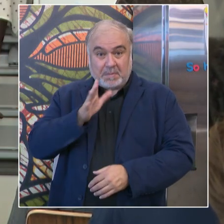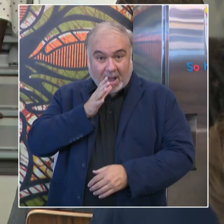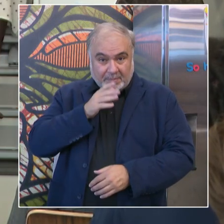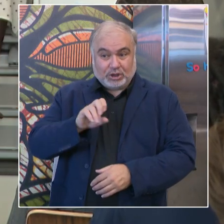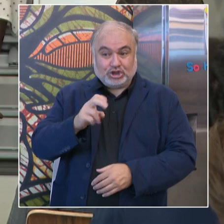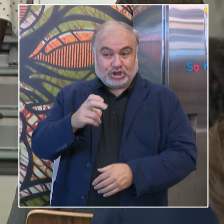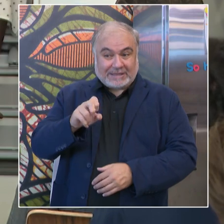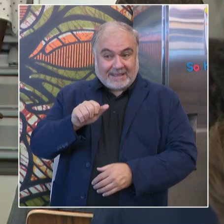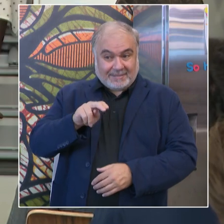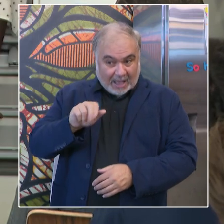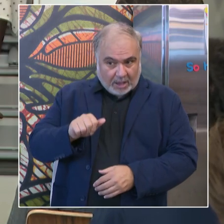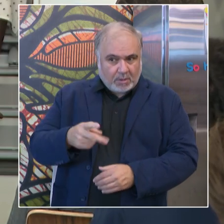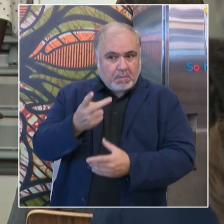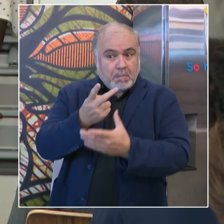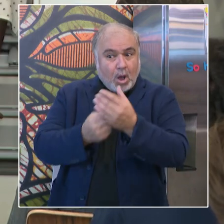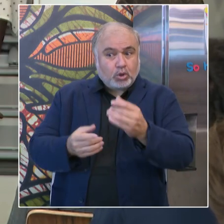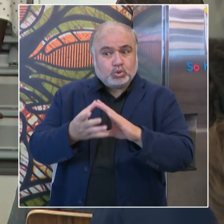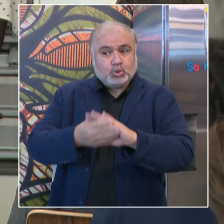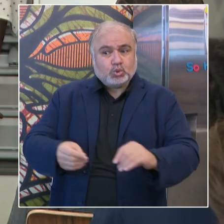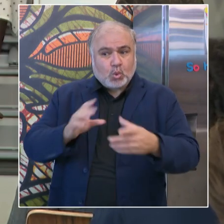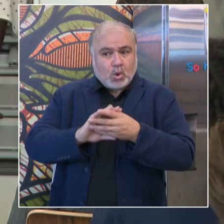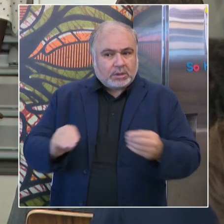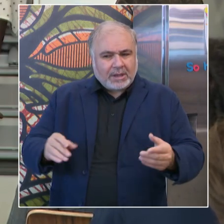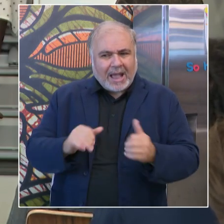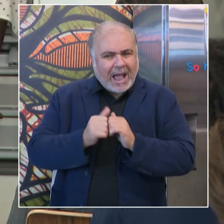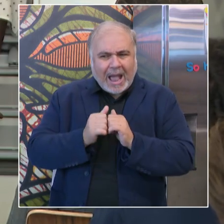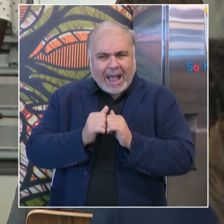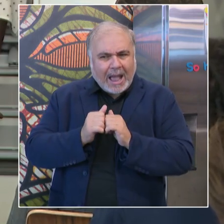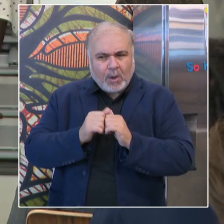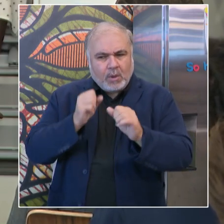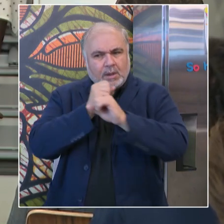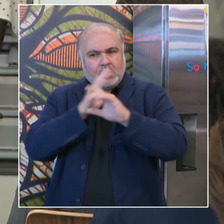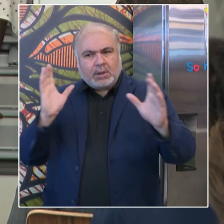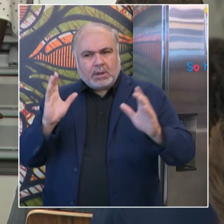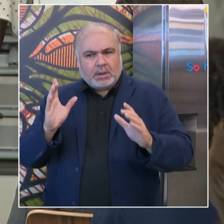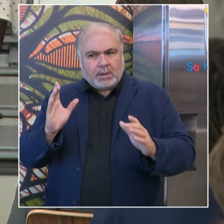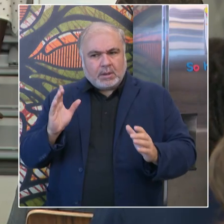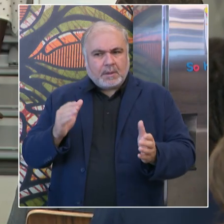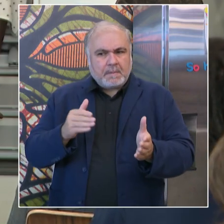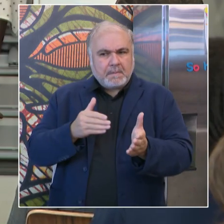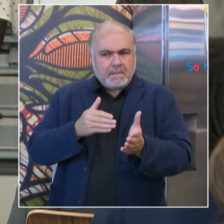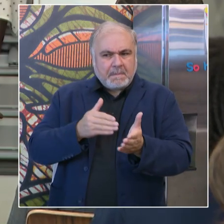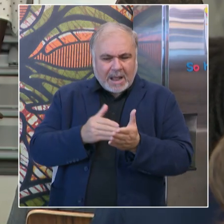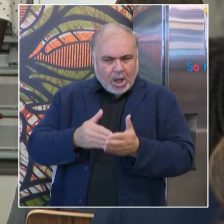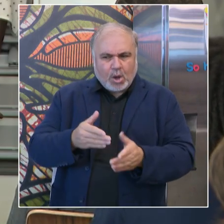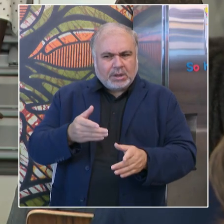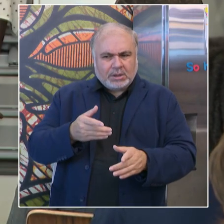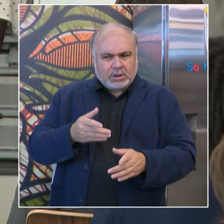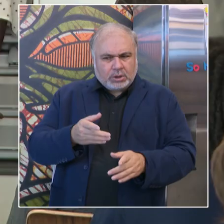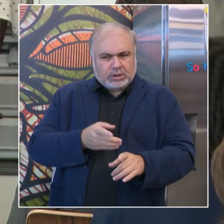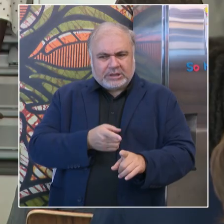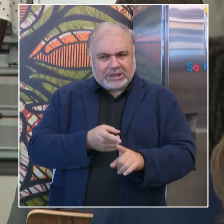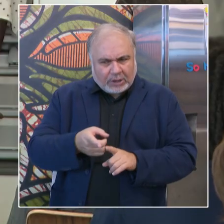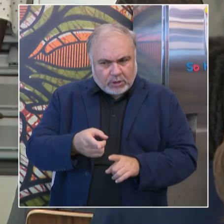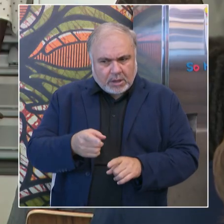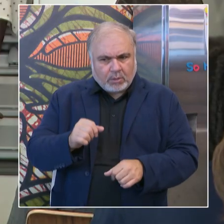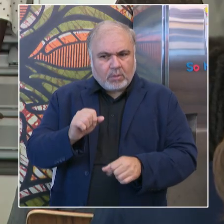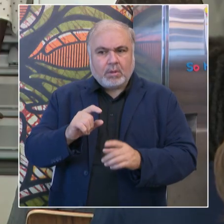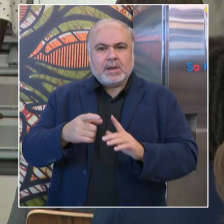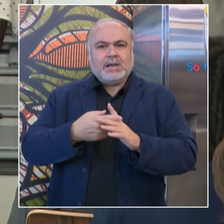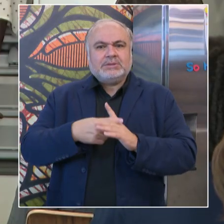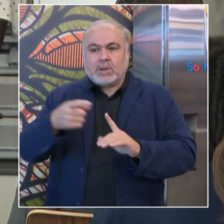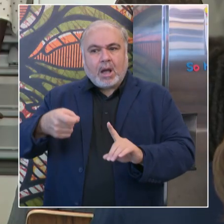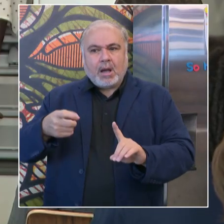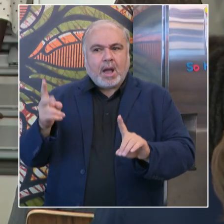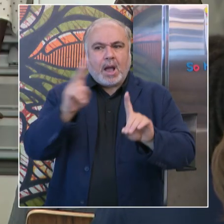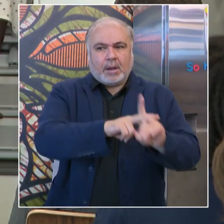of a medical career could start, and it could be so personal, and that we have the programs in place that attract